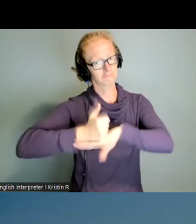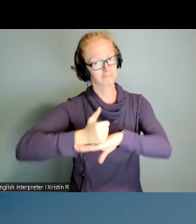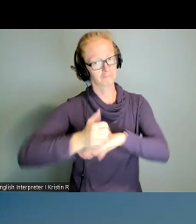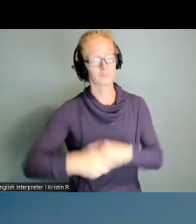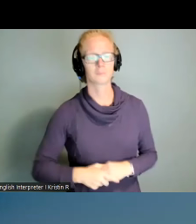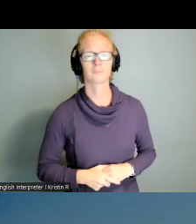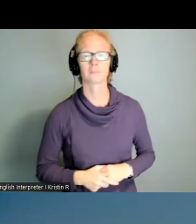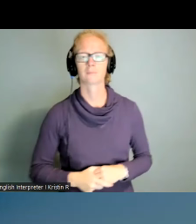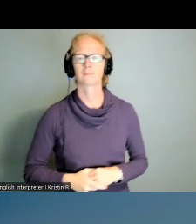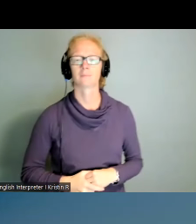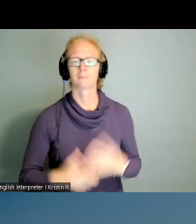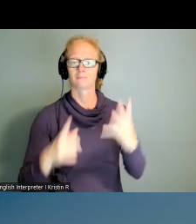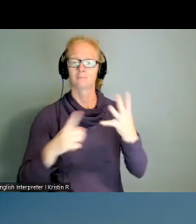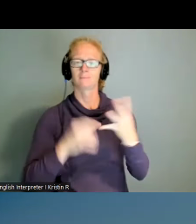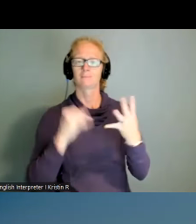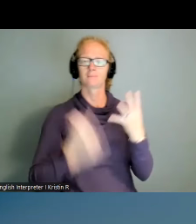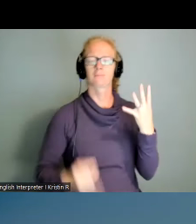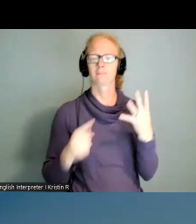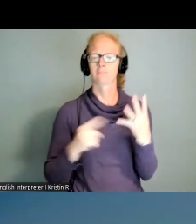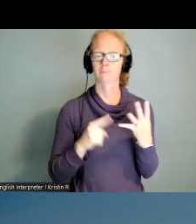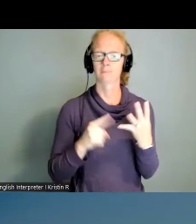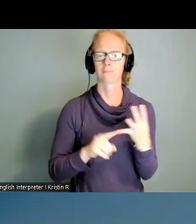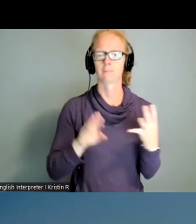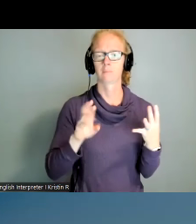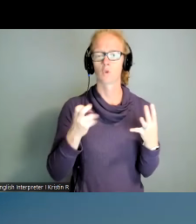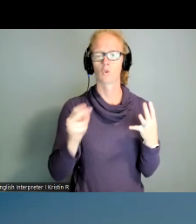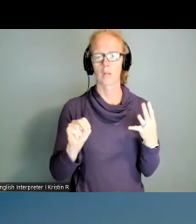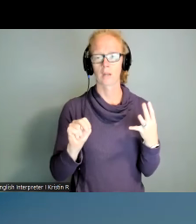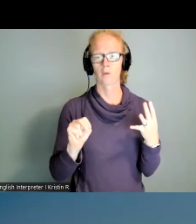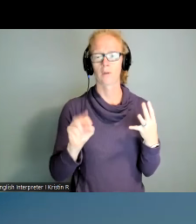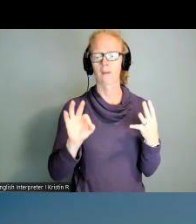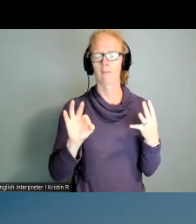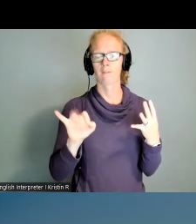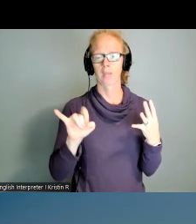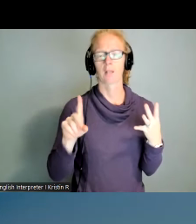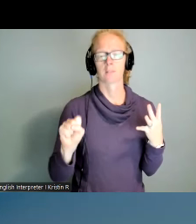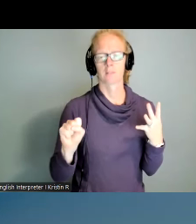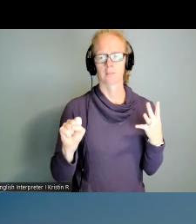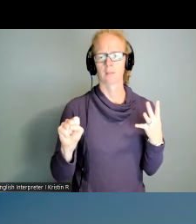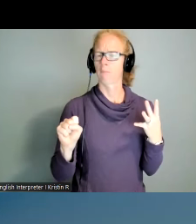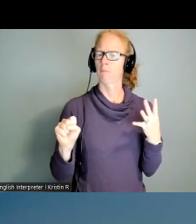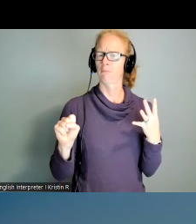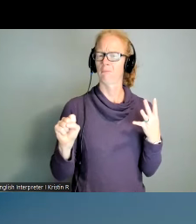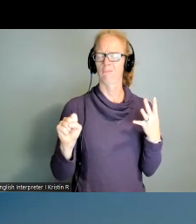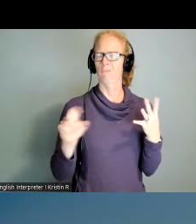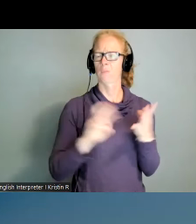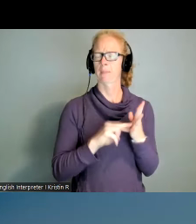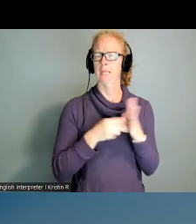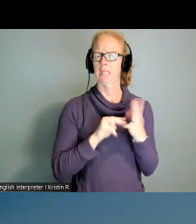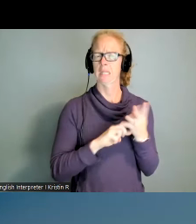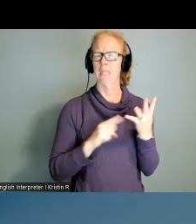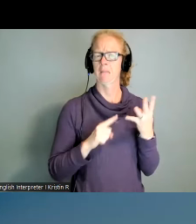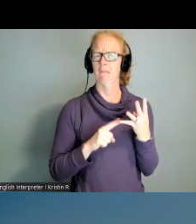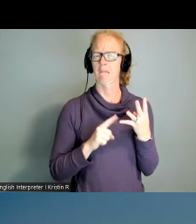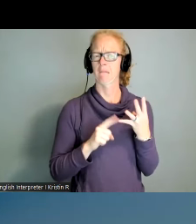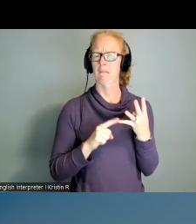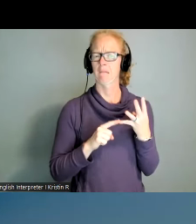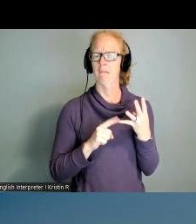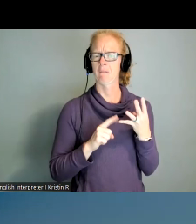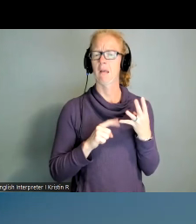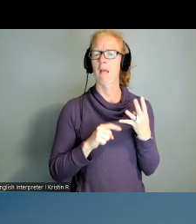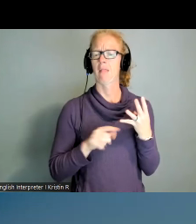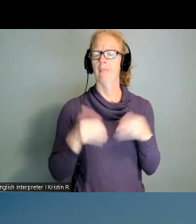And our final land use category typology is brownfields. So brownfields are often infill sites in urban core areas,